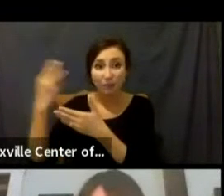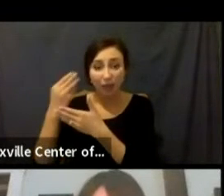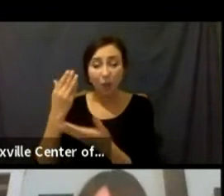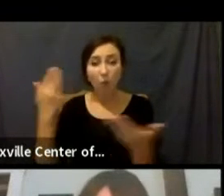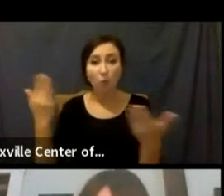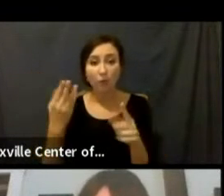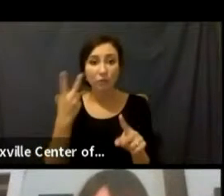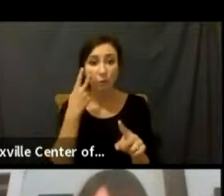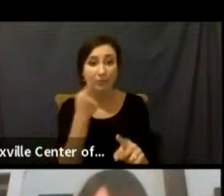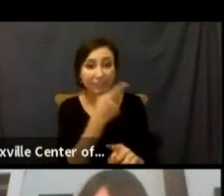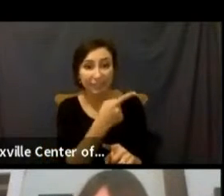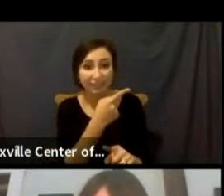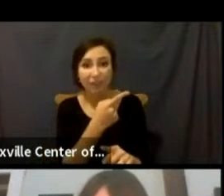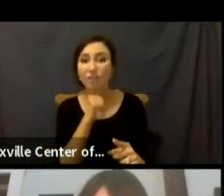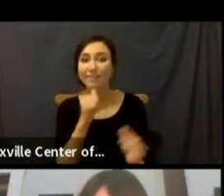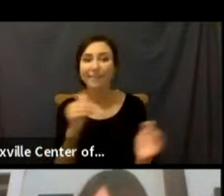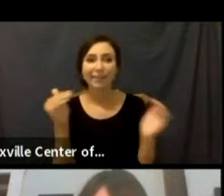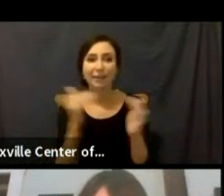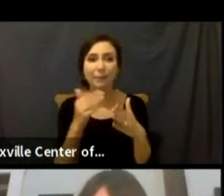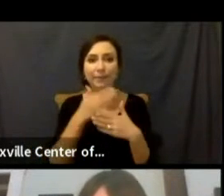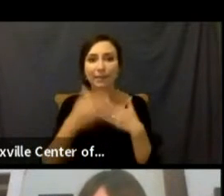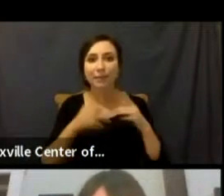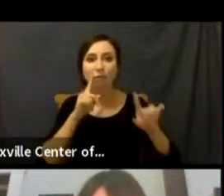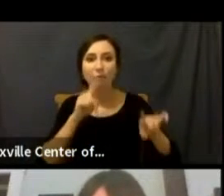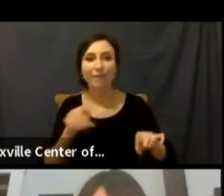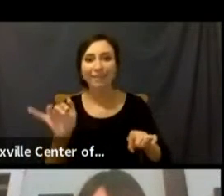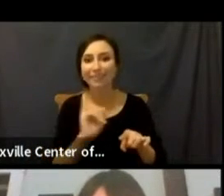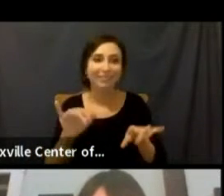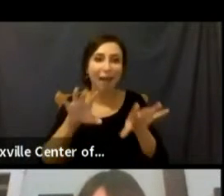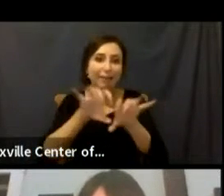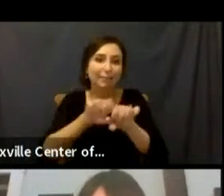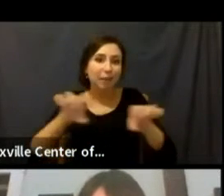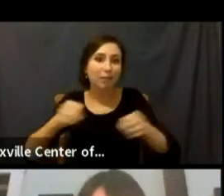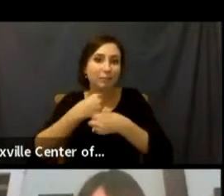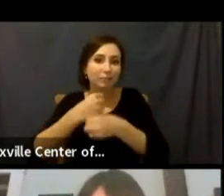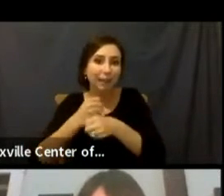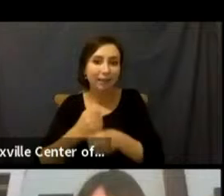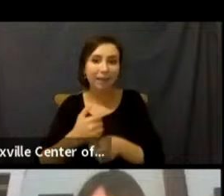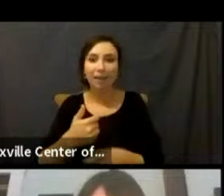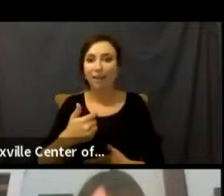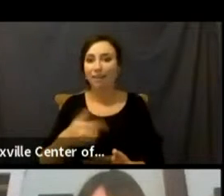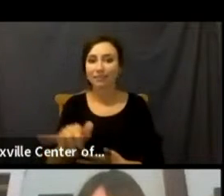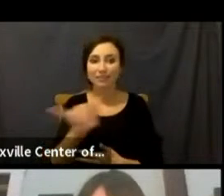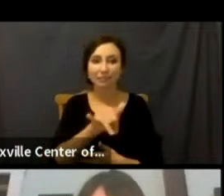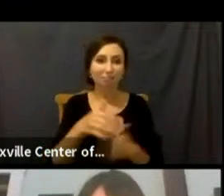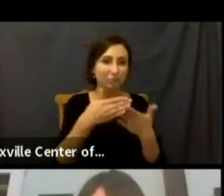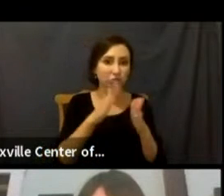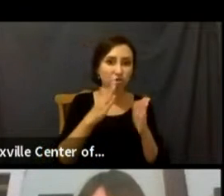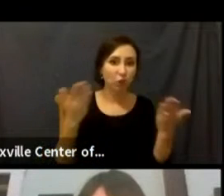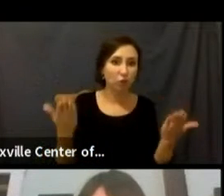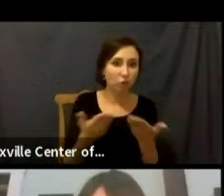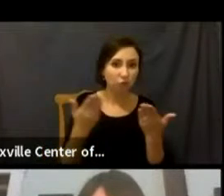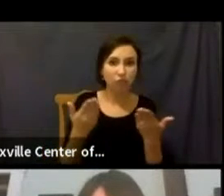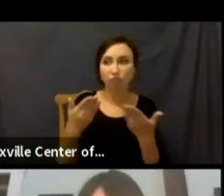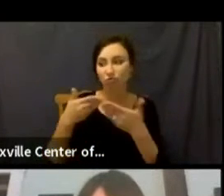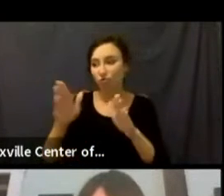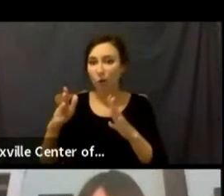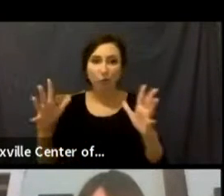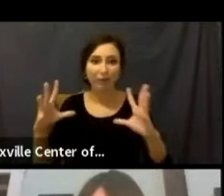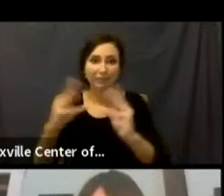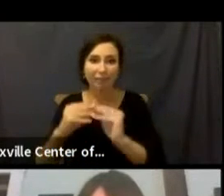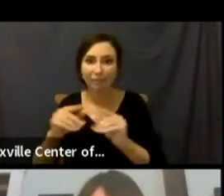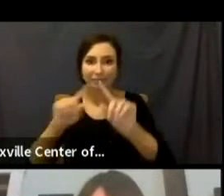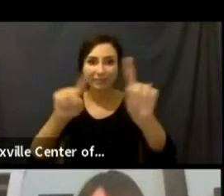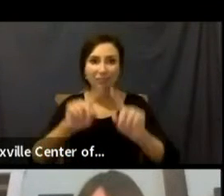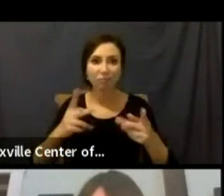the end result. It's like sausage being made. Same thing here, like at the General Assembly or other places. We have to get